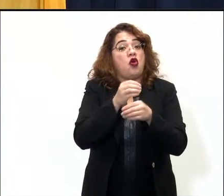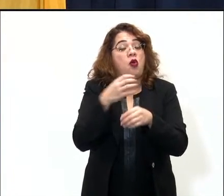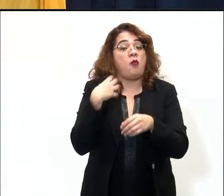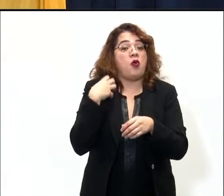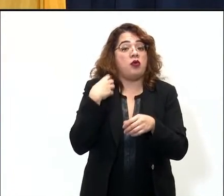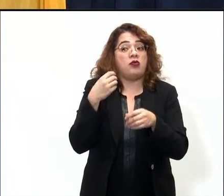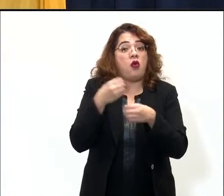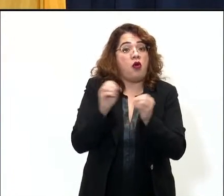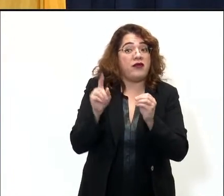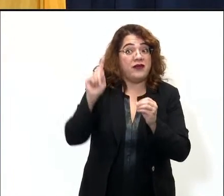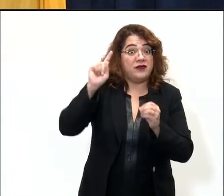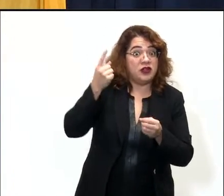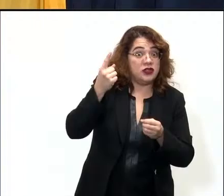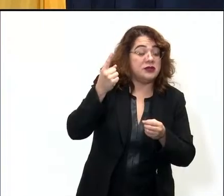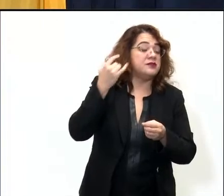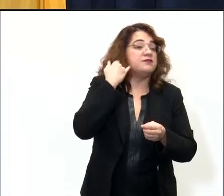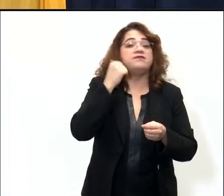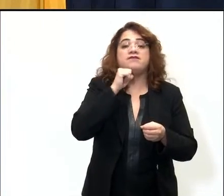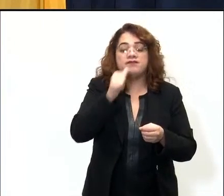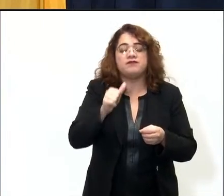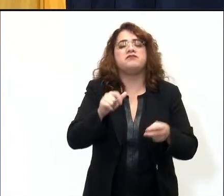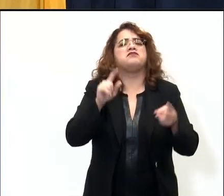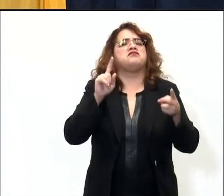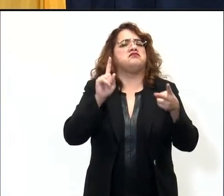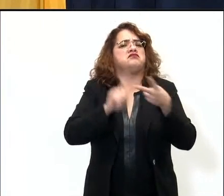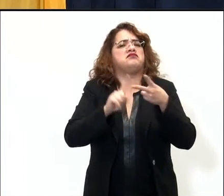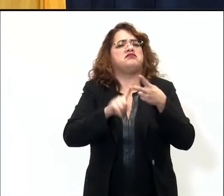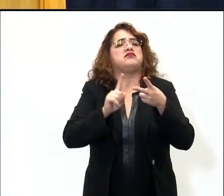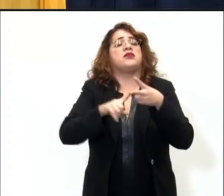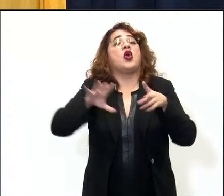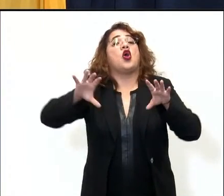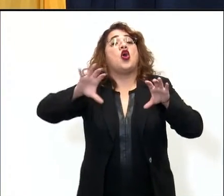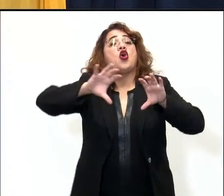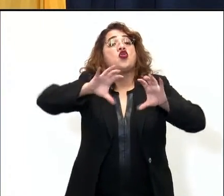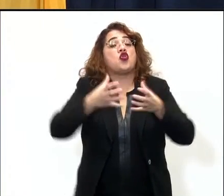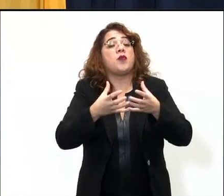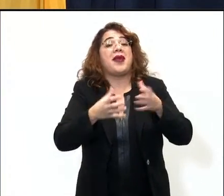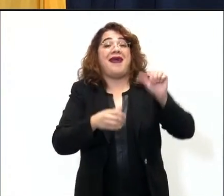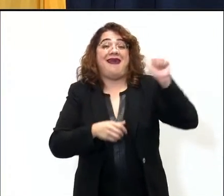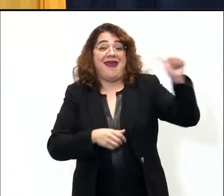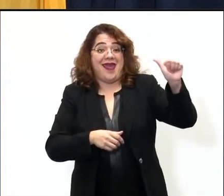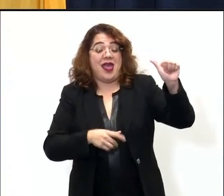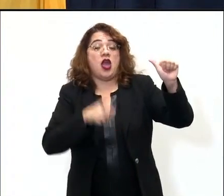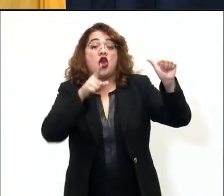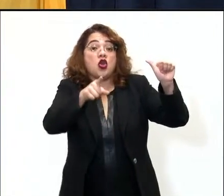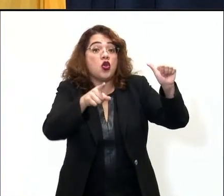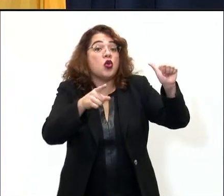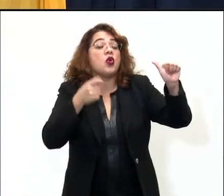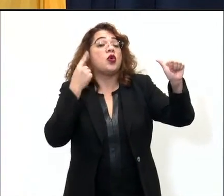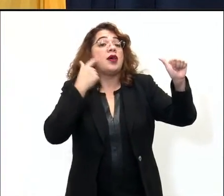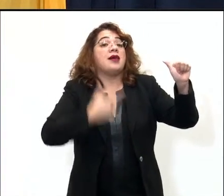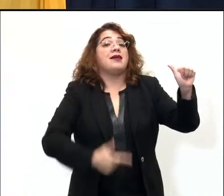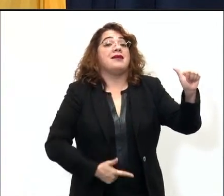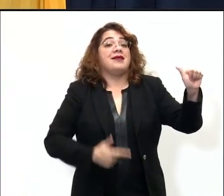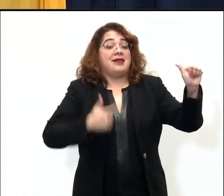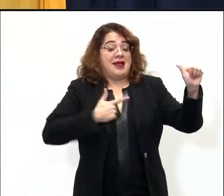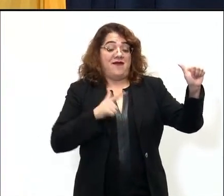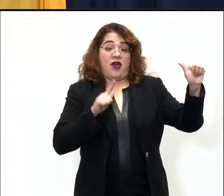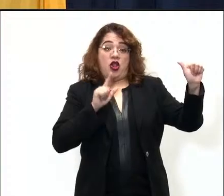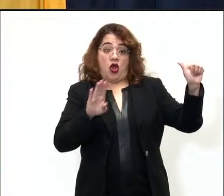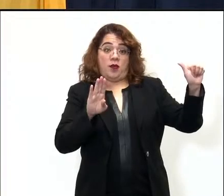available to you if you are in Group A and you live in Long Beach or you work in Long Beach and you're a medical worker, please get your vaccine.